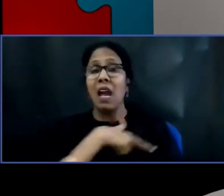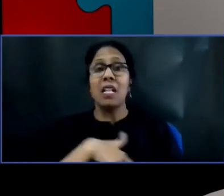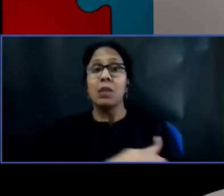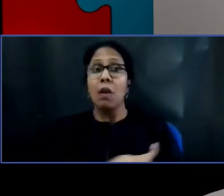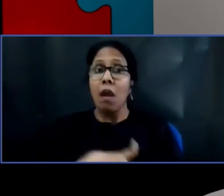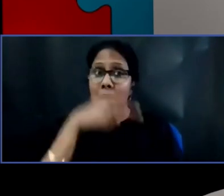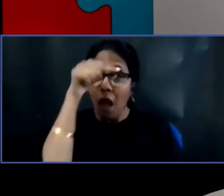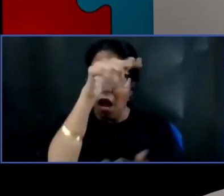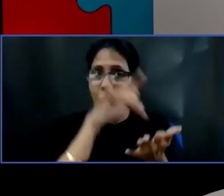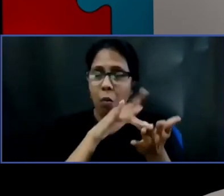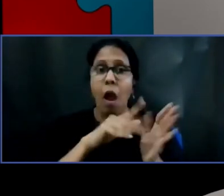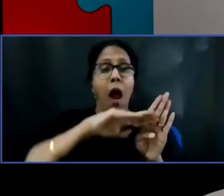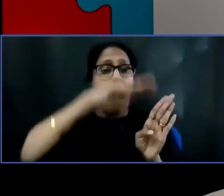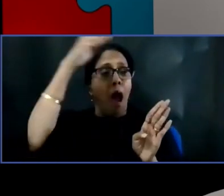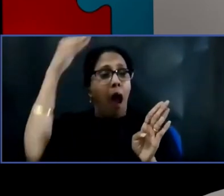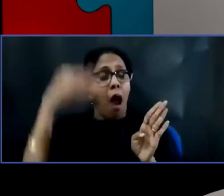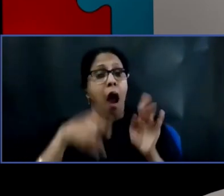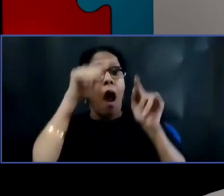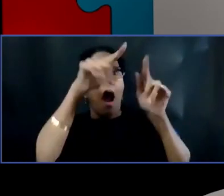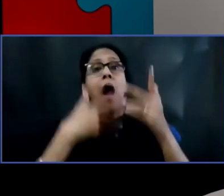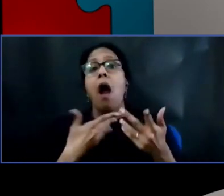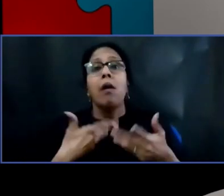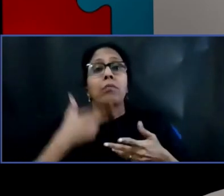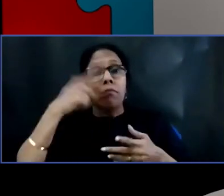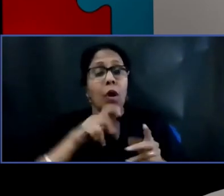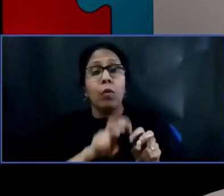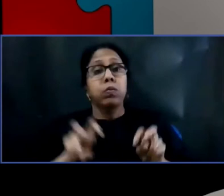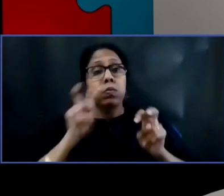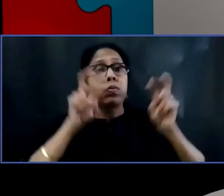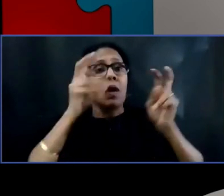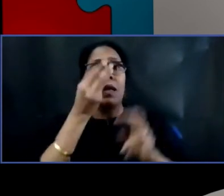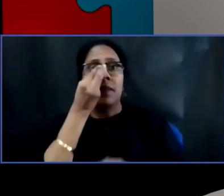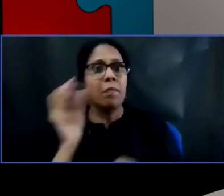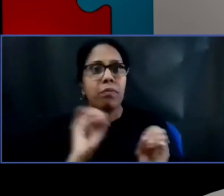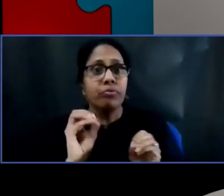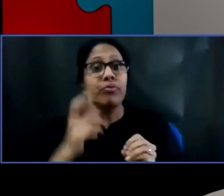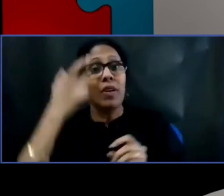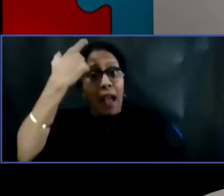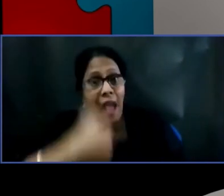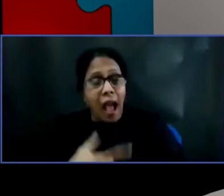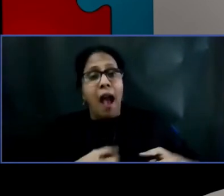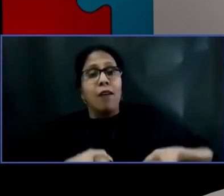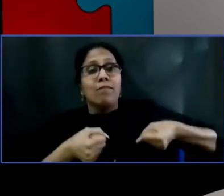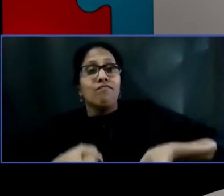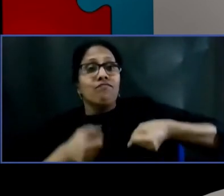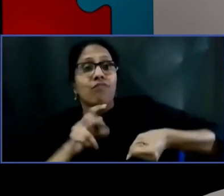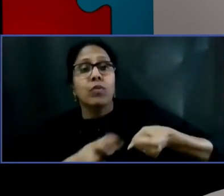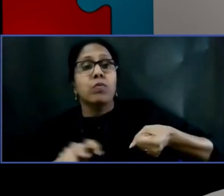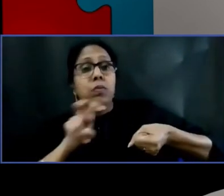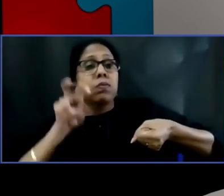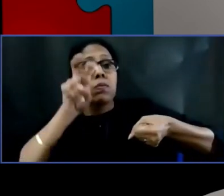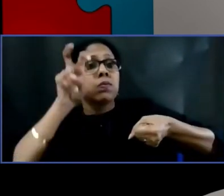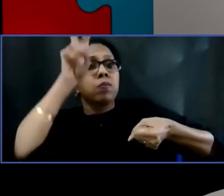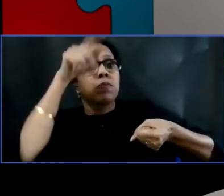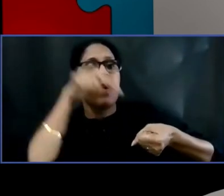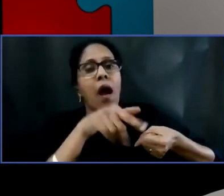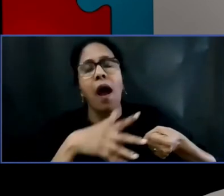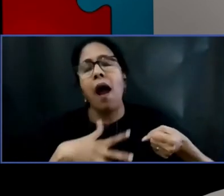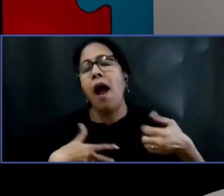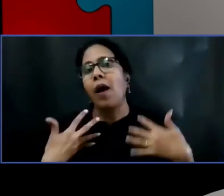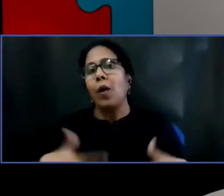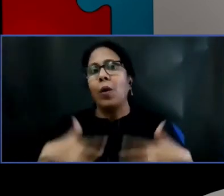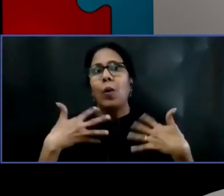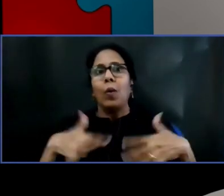it on crutches is an added advantage and an adventure in itself. I feel elated to share that